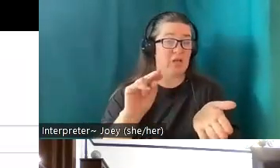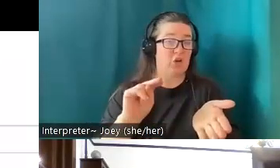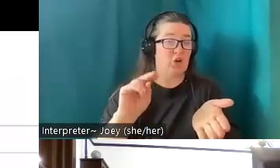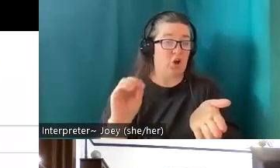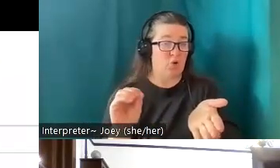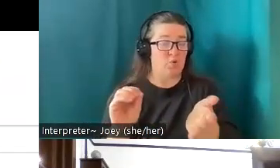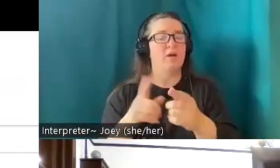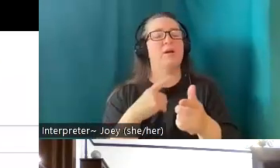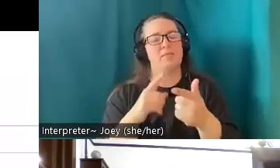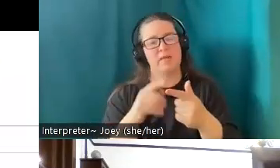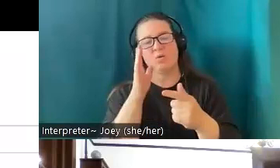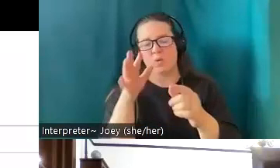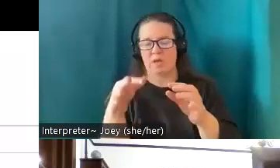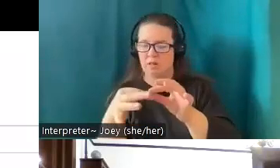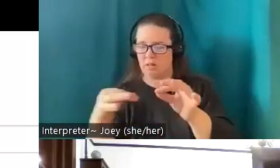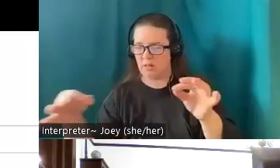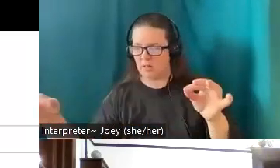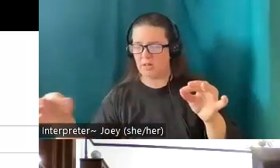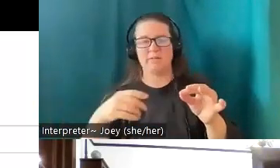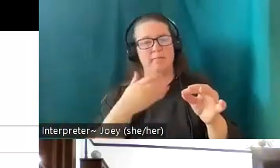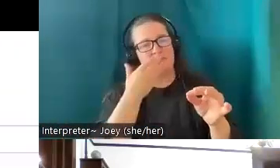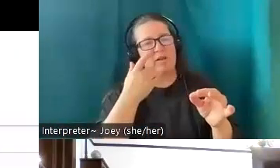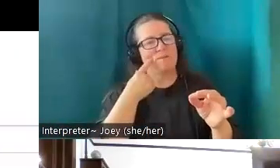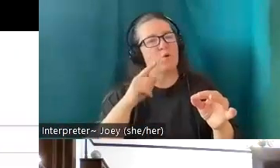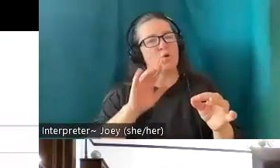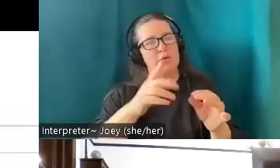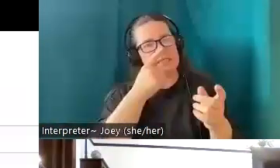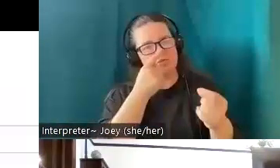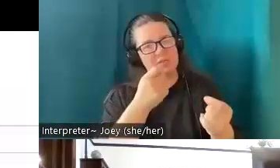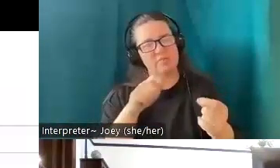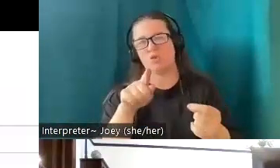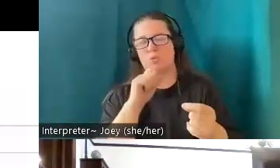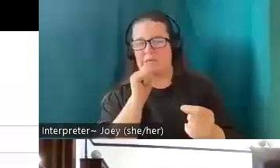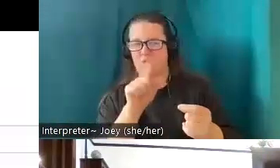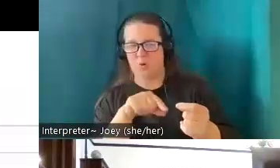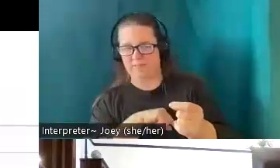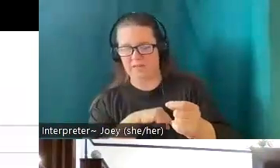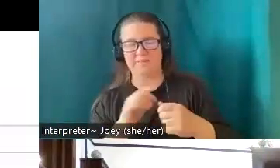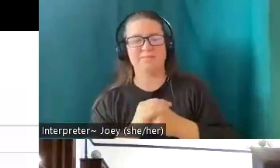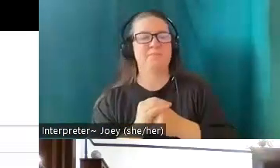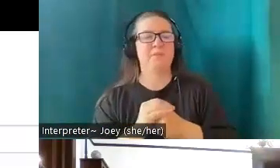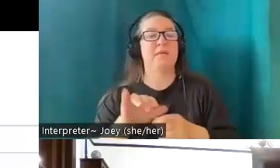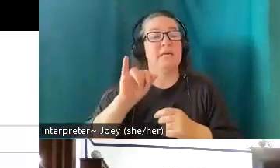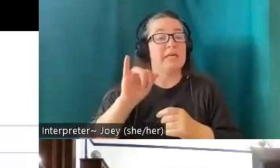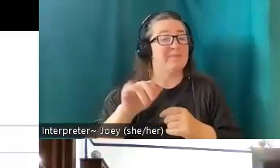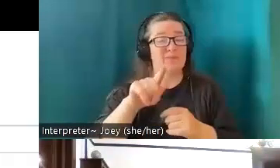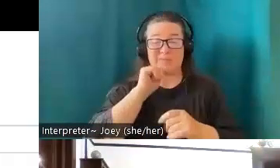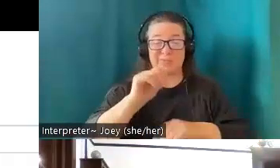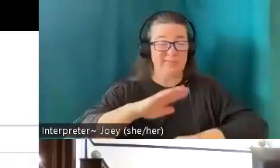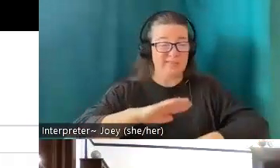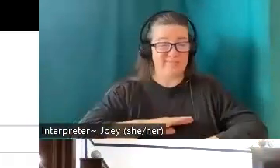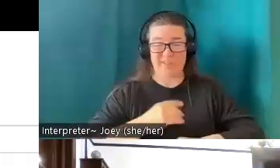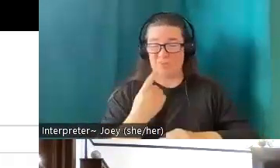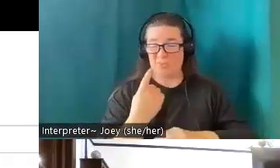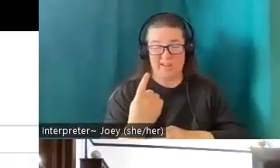here that says, thank you for your interest, you're not eligible. So in the event that you are completing this form and you don't meet an eligibility requirement, you